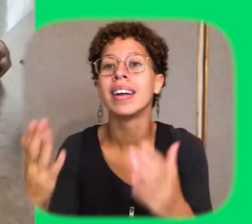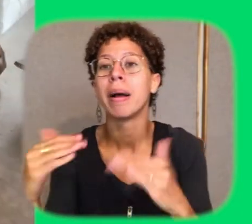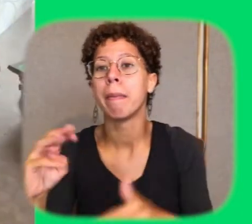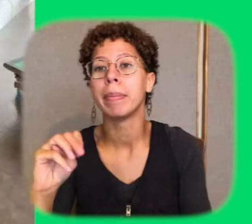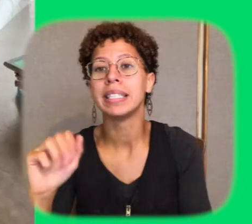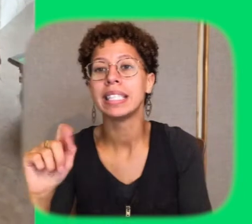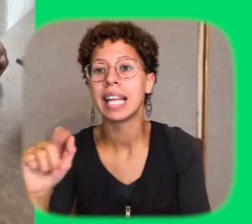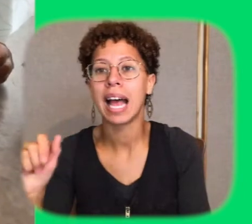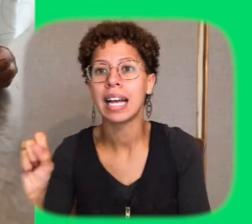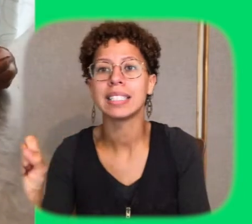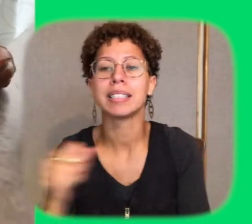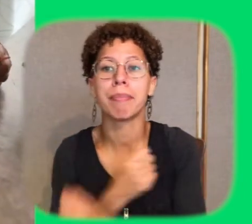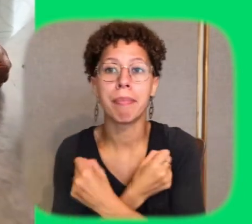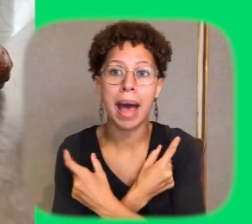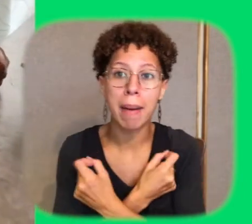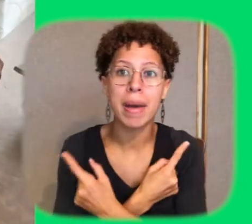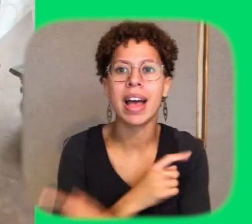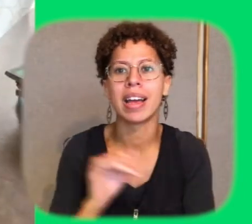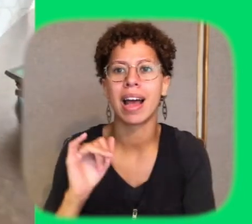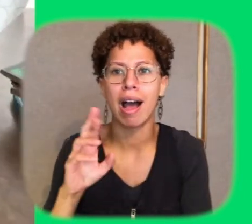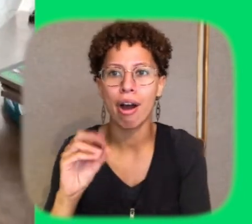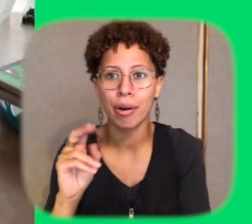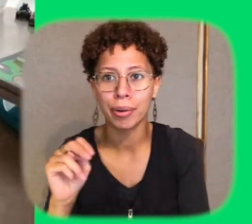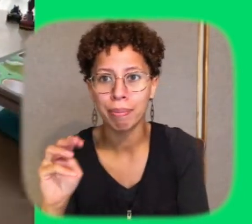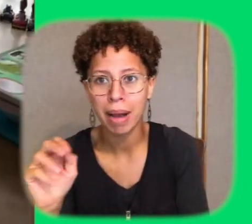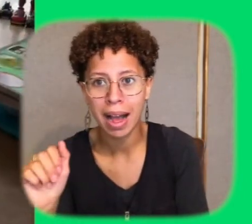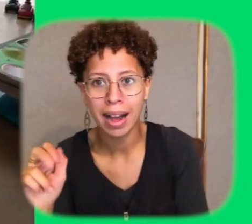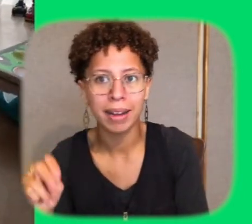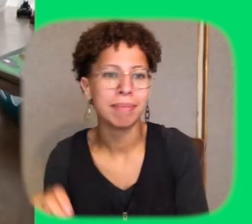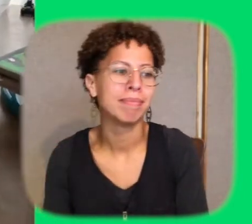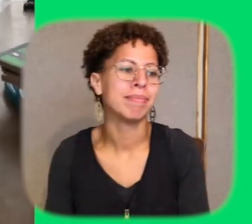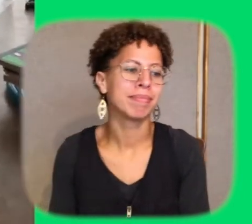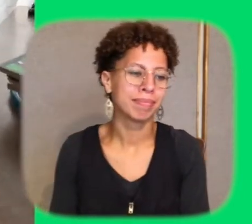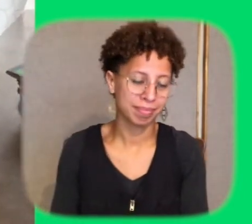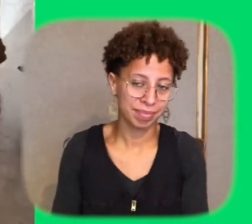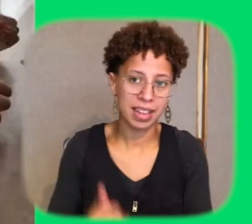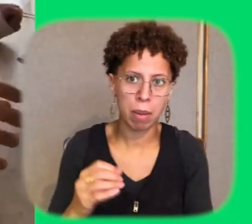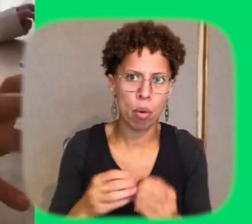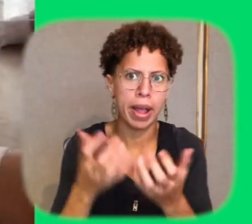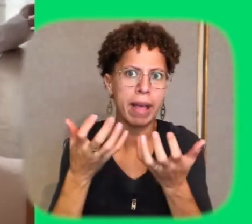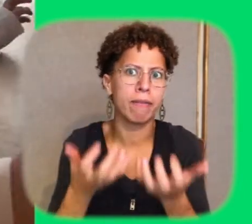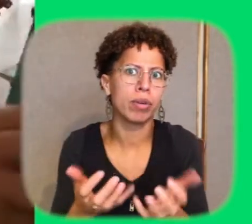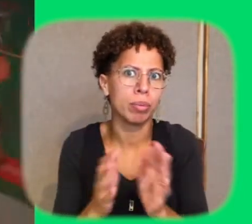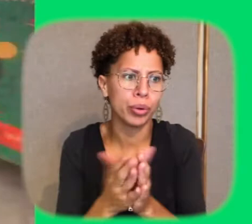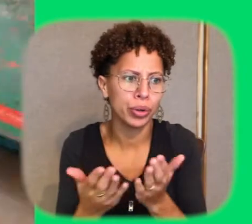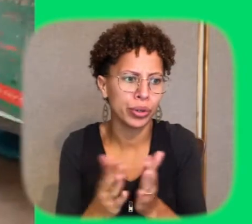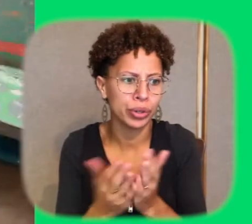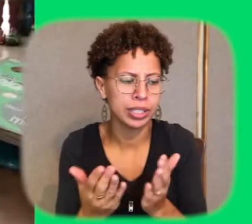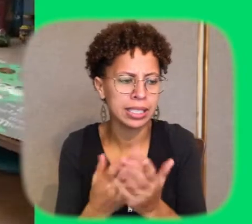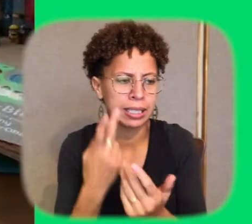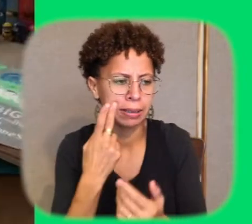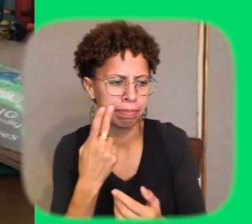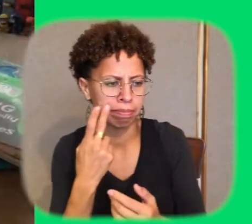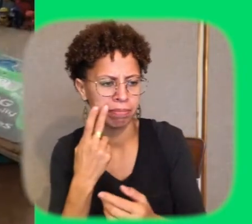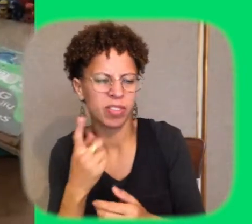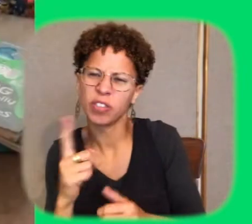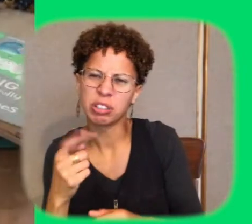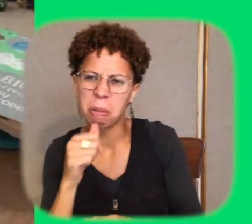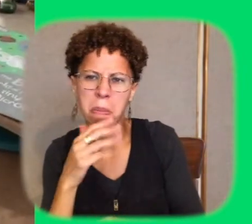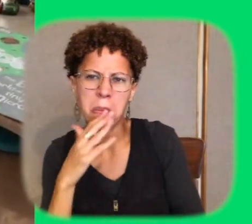have some heavier books now. Well, this one's not that heavy. We'll start with this one, I guess. Which book is